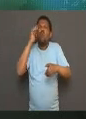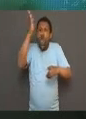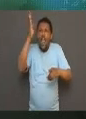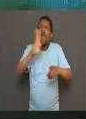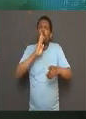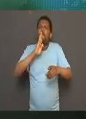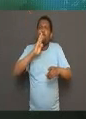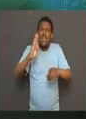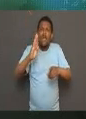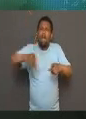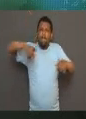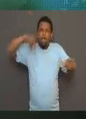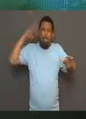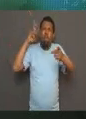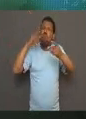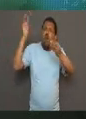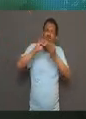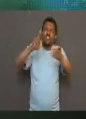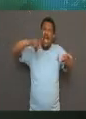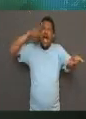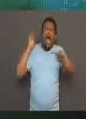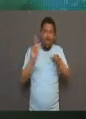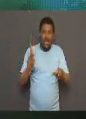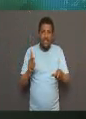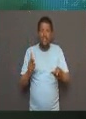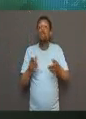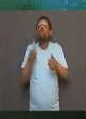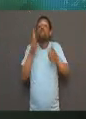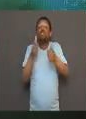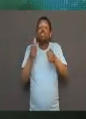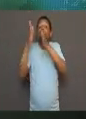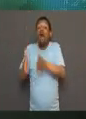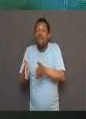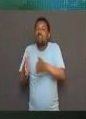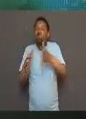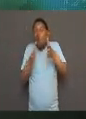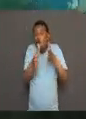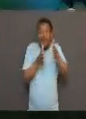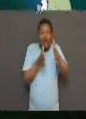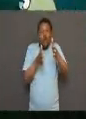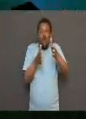and which parts will have the most distortion, and why?